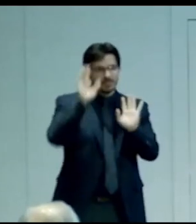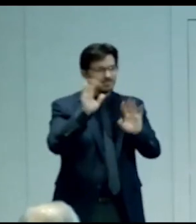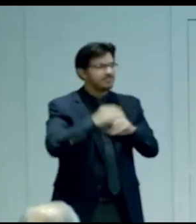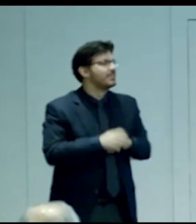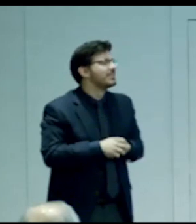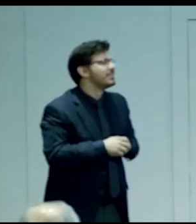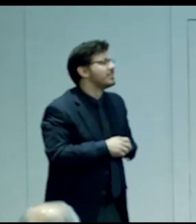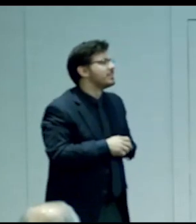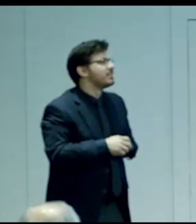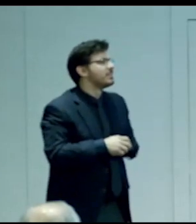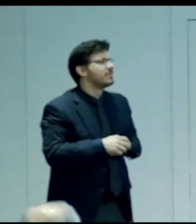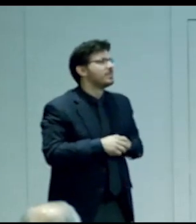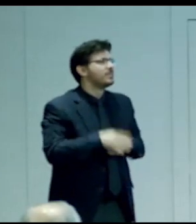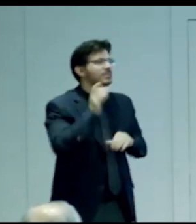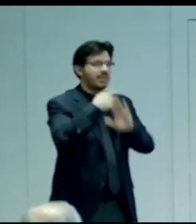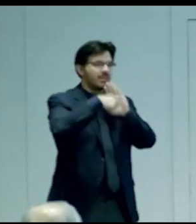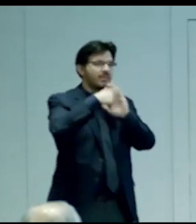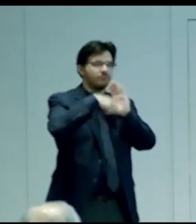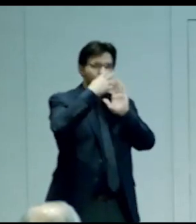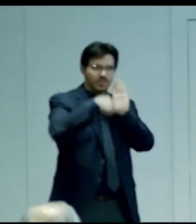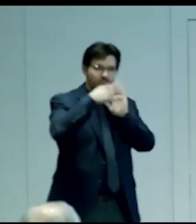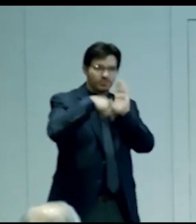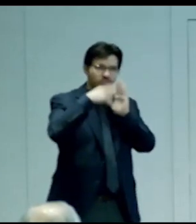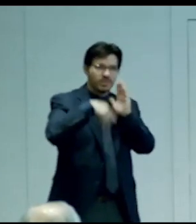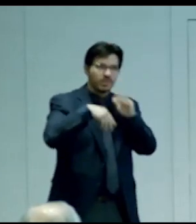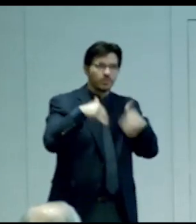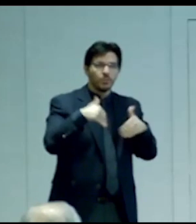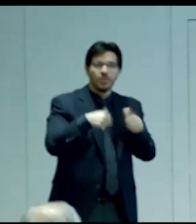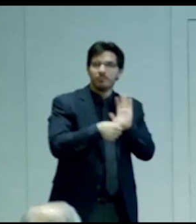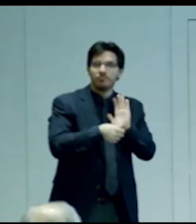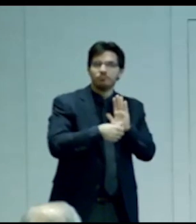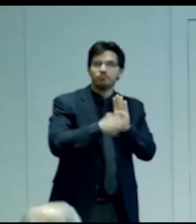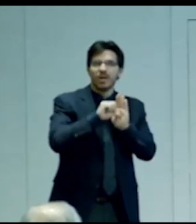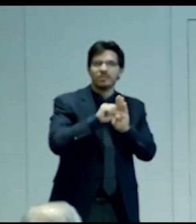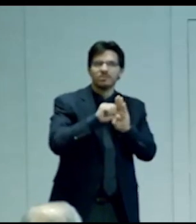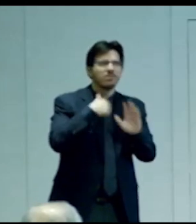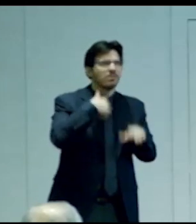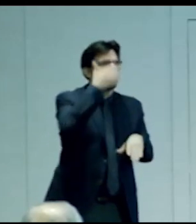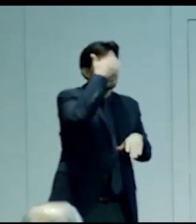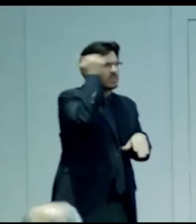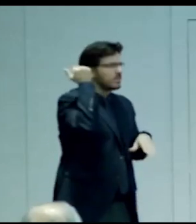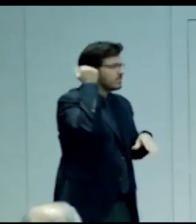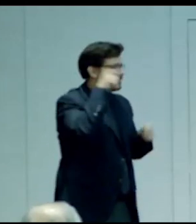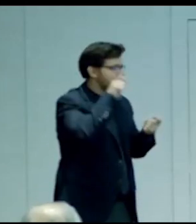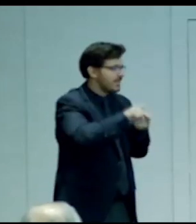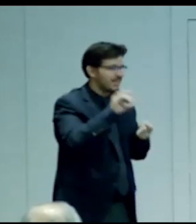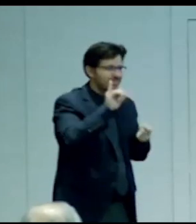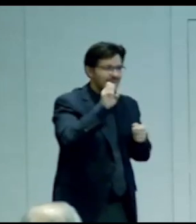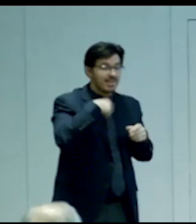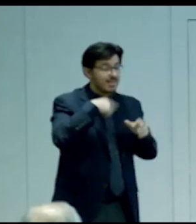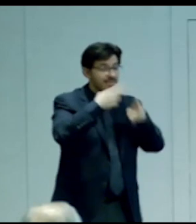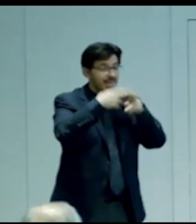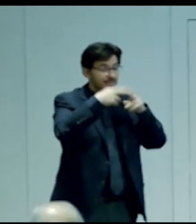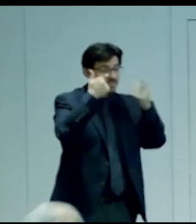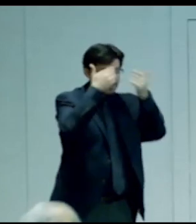looked at that and read that article and was really impressed with I've forgotten the citation, I'm terrible with names,